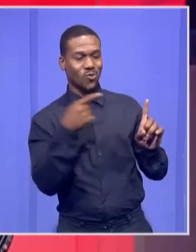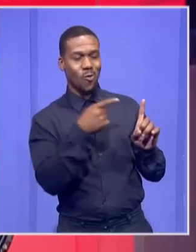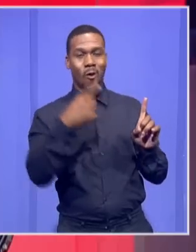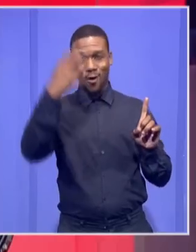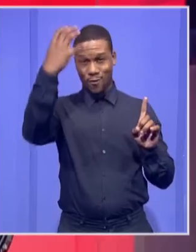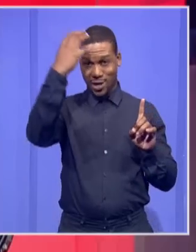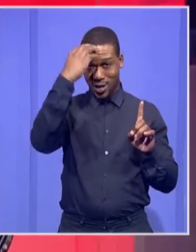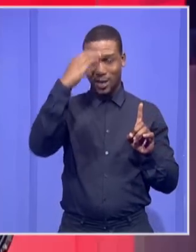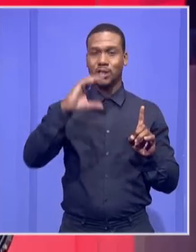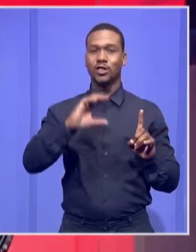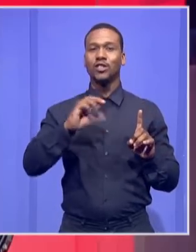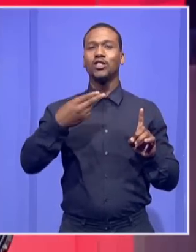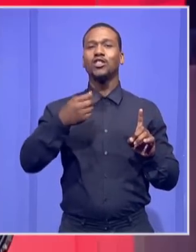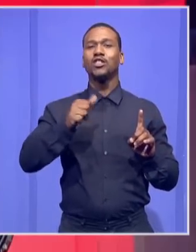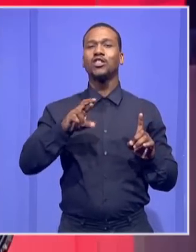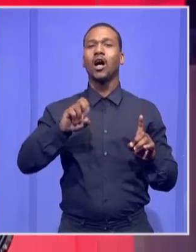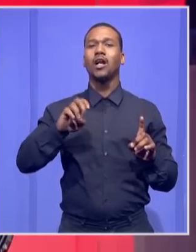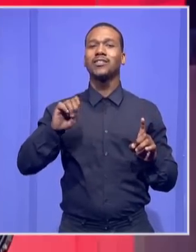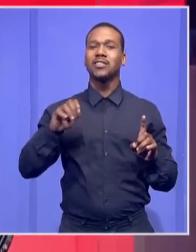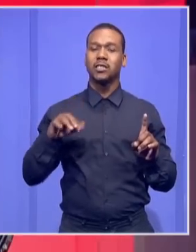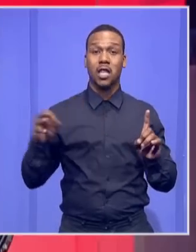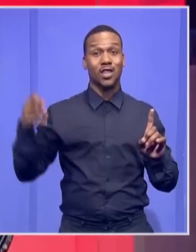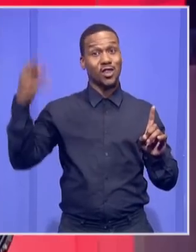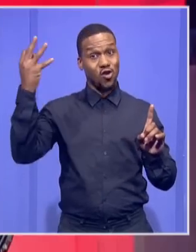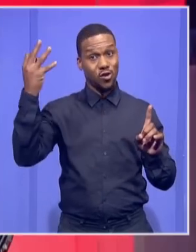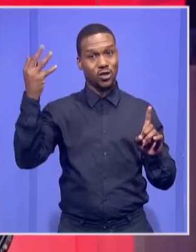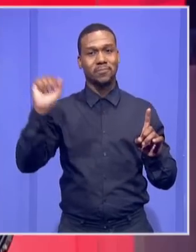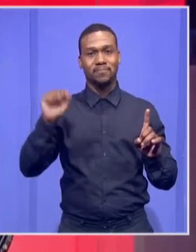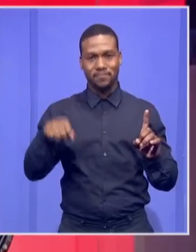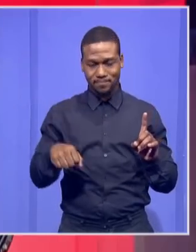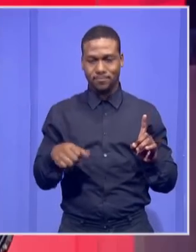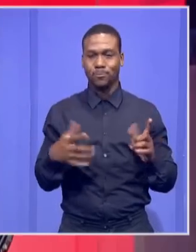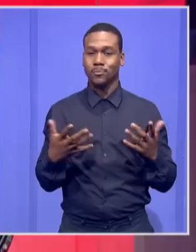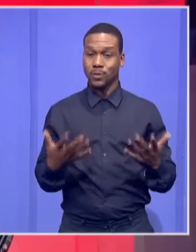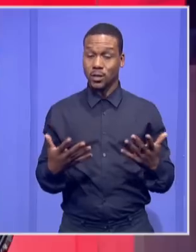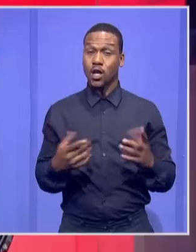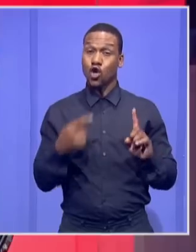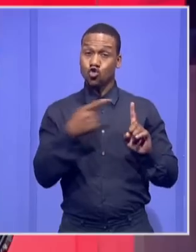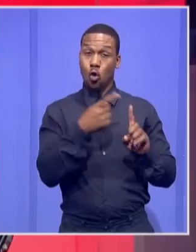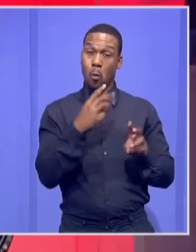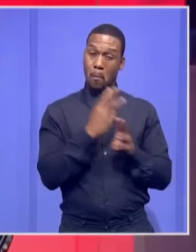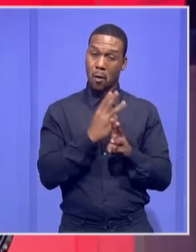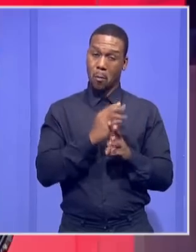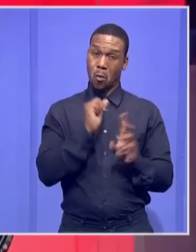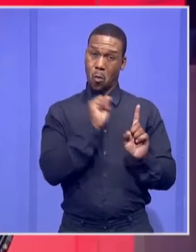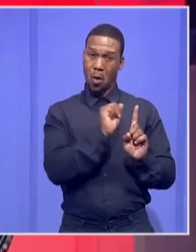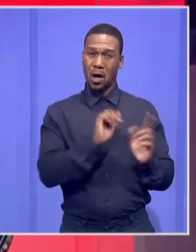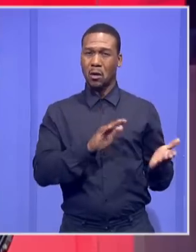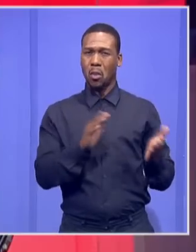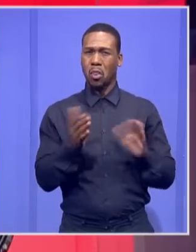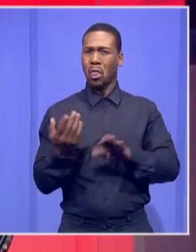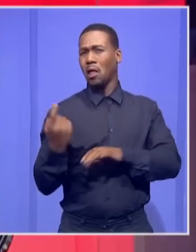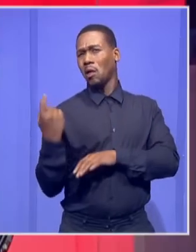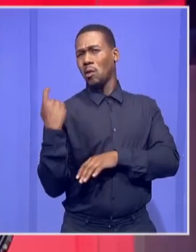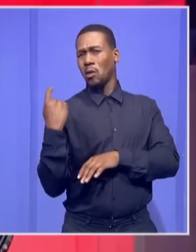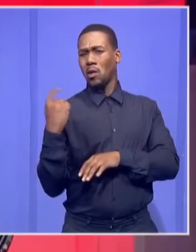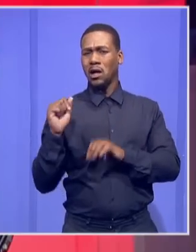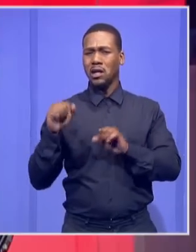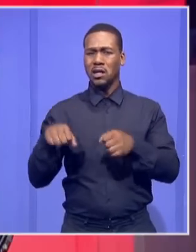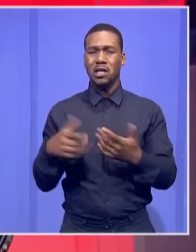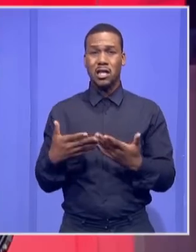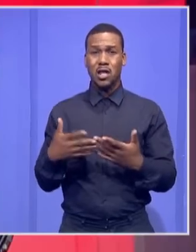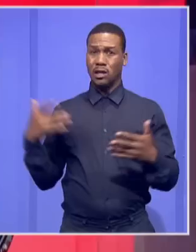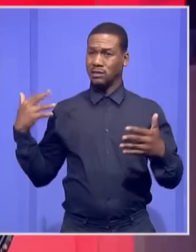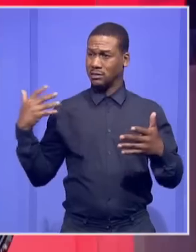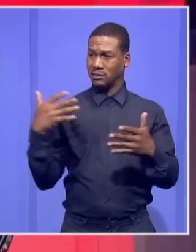ever since the passing on of his mum, Queen Elizabeth, who has been on the throne for 70 years, which has been quite an extraordinary stretch,